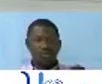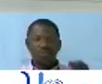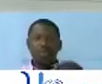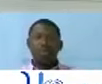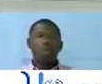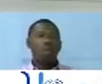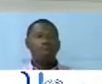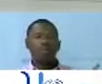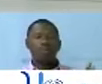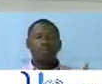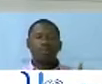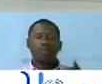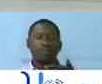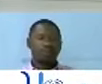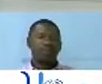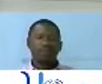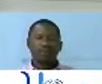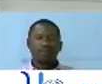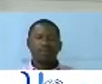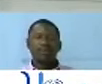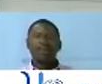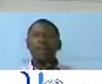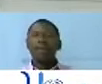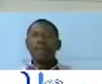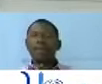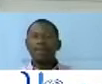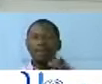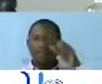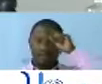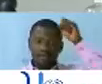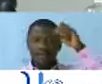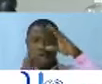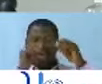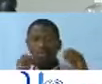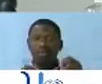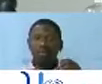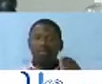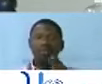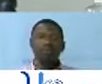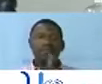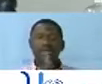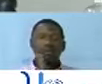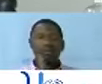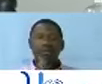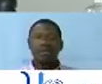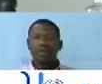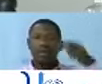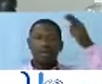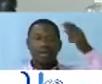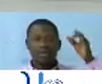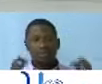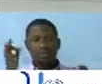High Court State ubi. House versus High Court. Court. And then because of that, the Glolu, Council Mary